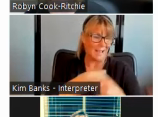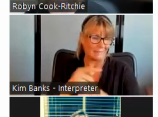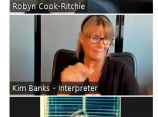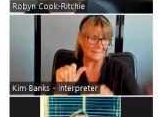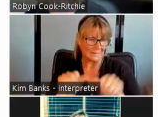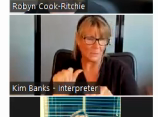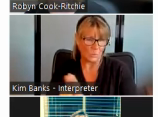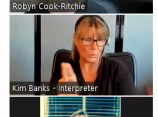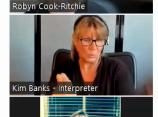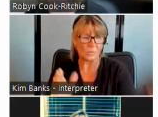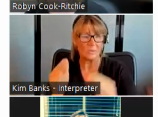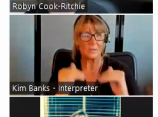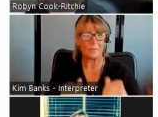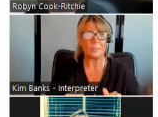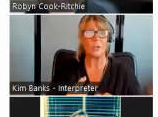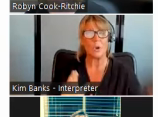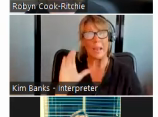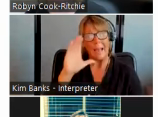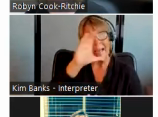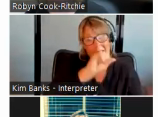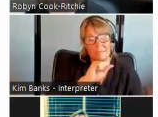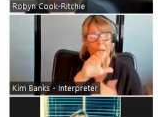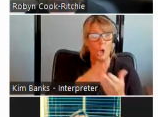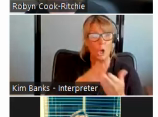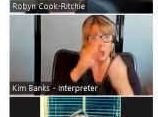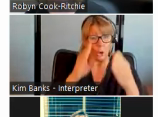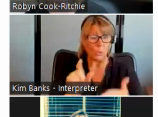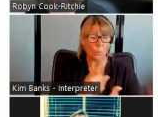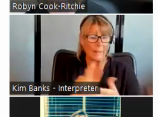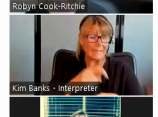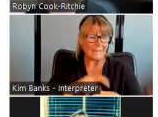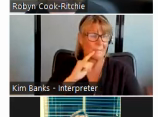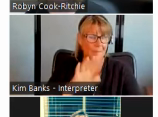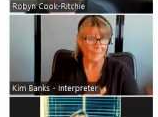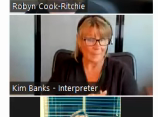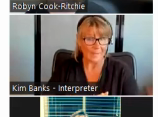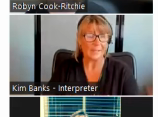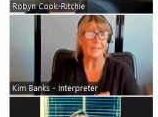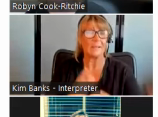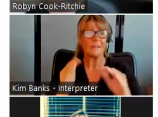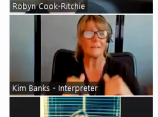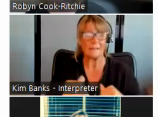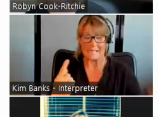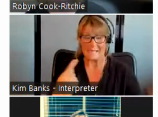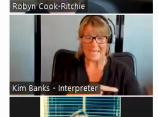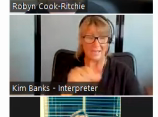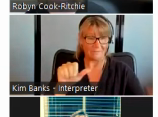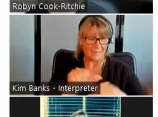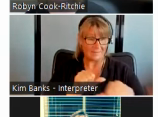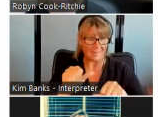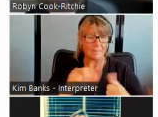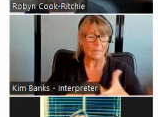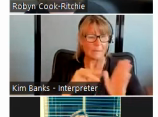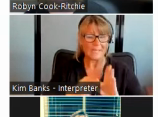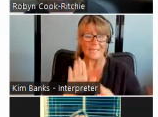Your estimated learner weekly time commitment. The date of assessment is the date they completed your program's intake